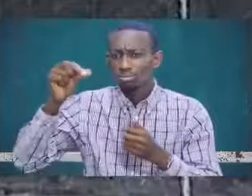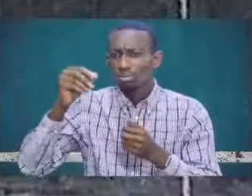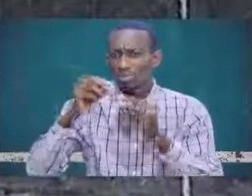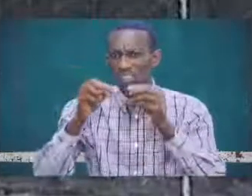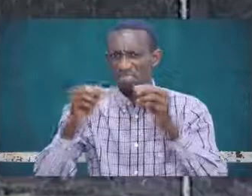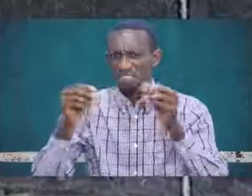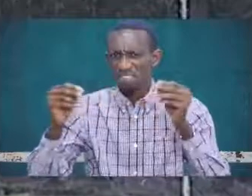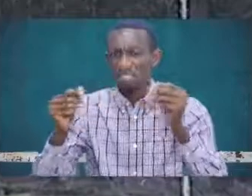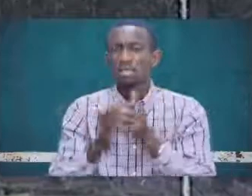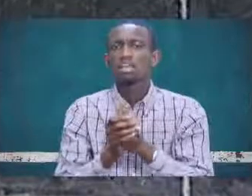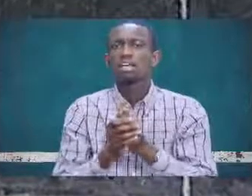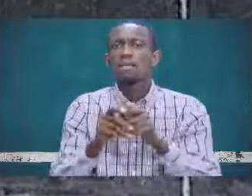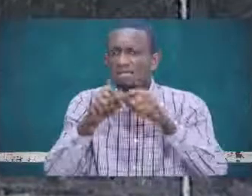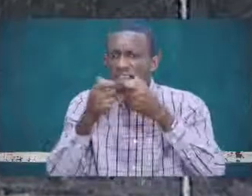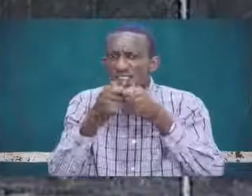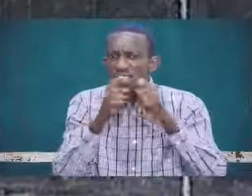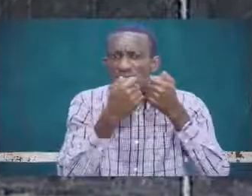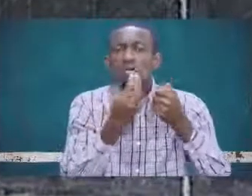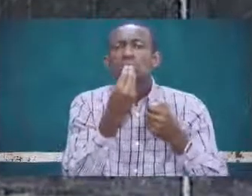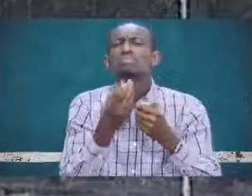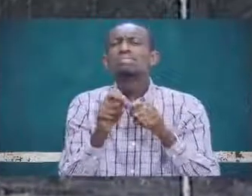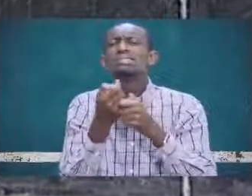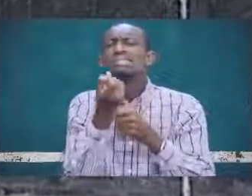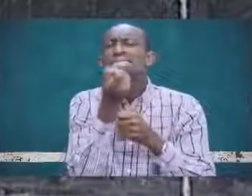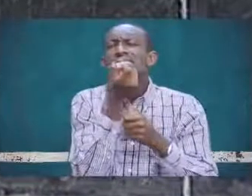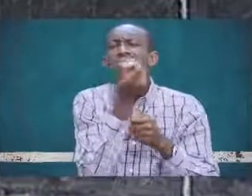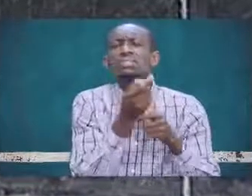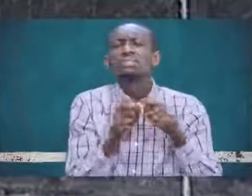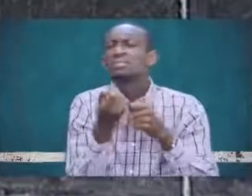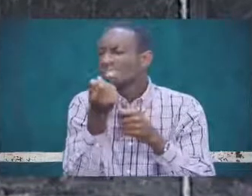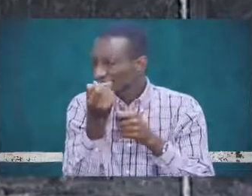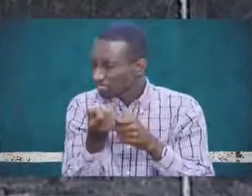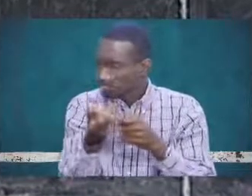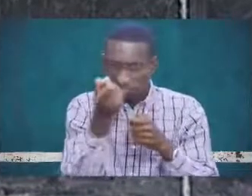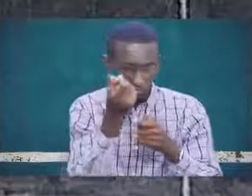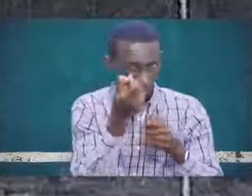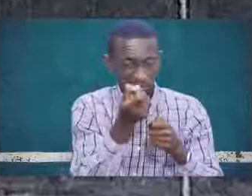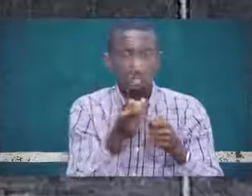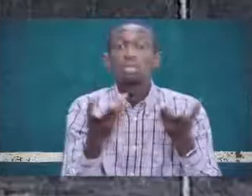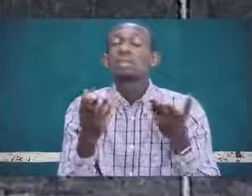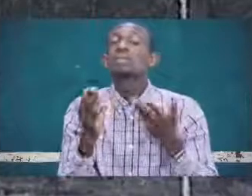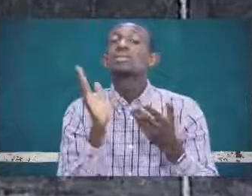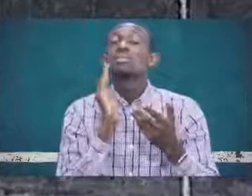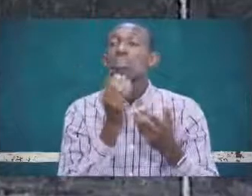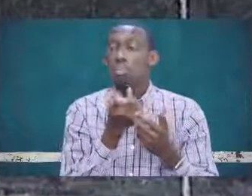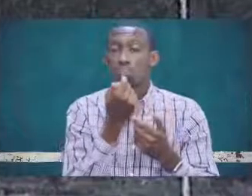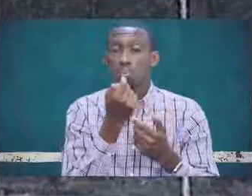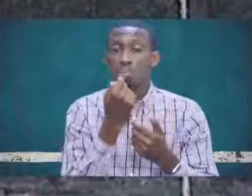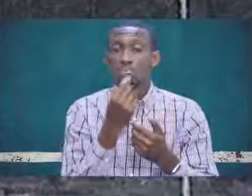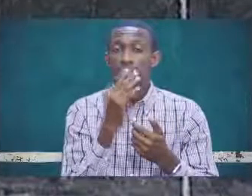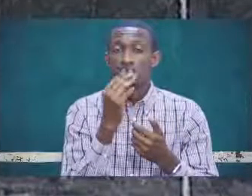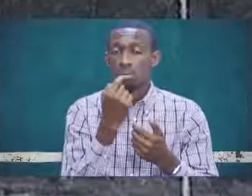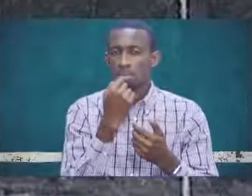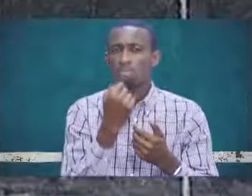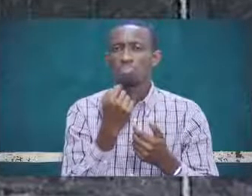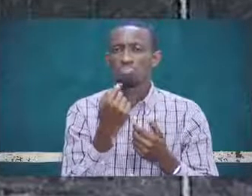mouse. Breaking starch into maltose. If I say breaking starch, precisely I'm mentioning about cooked starch, because we normally feed